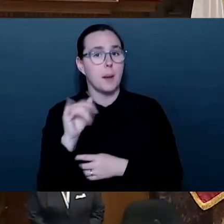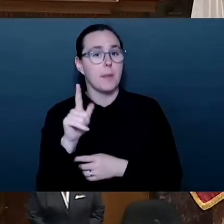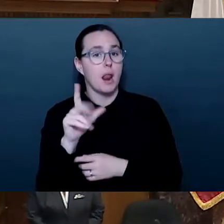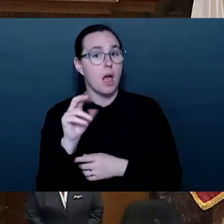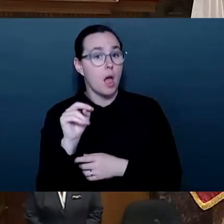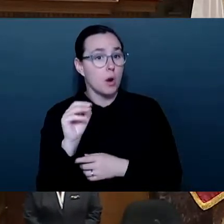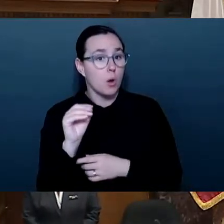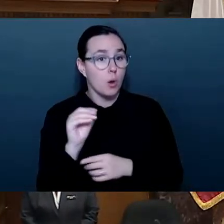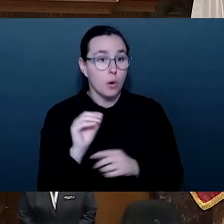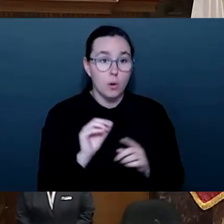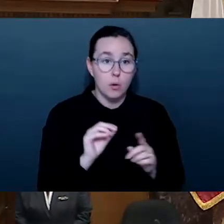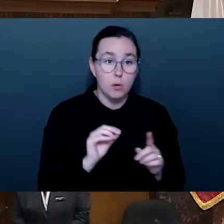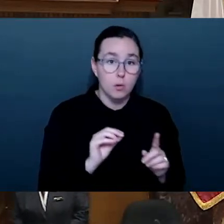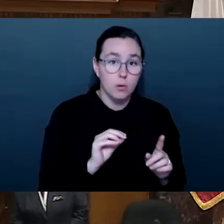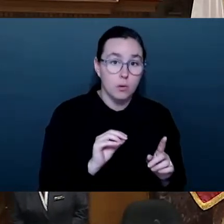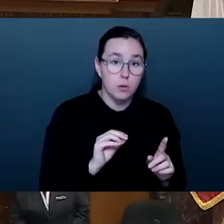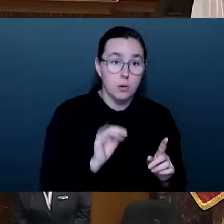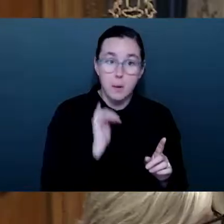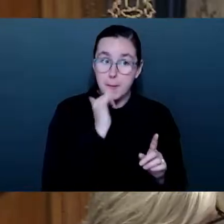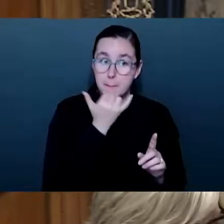Third-party House Leader.